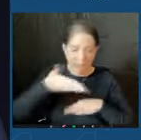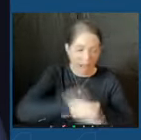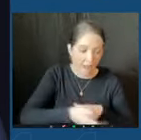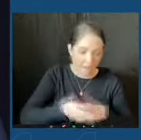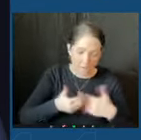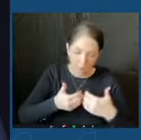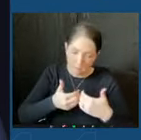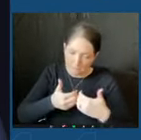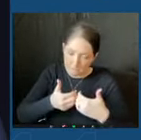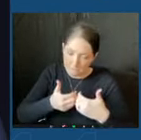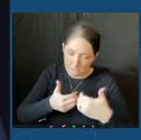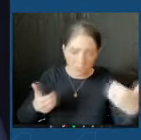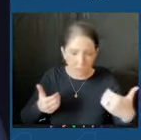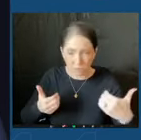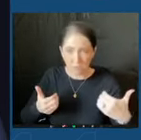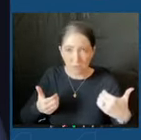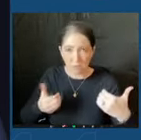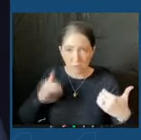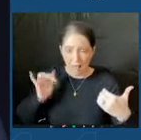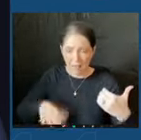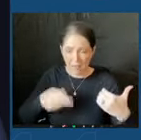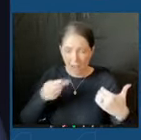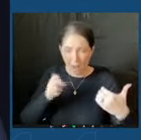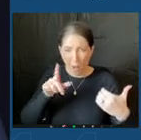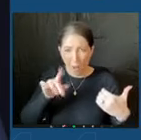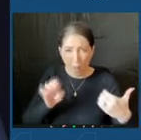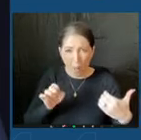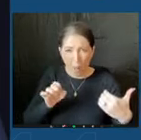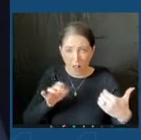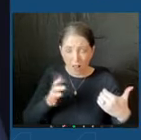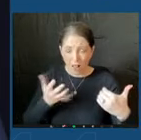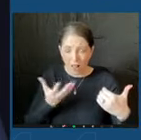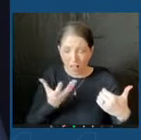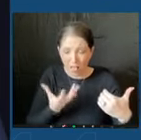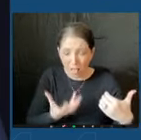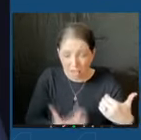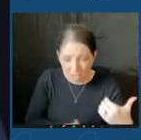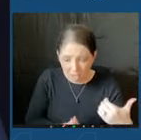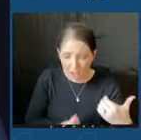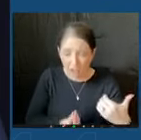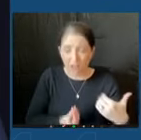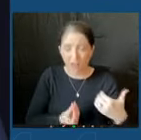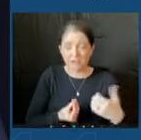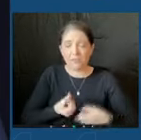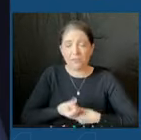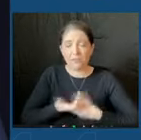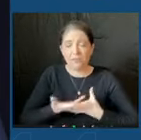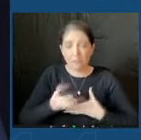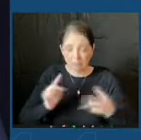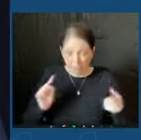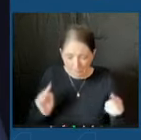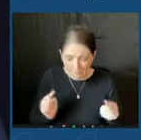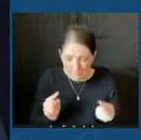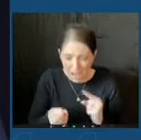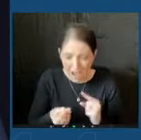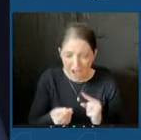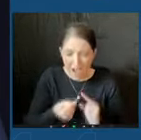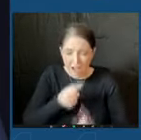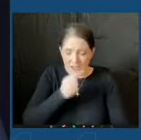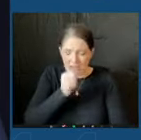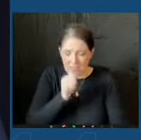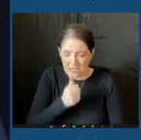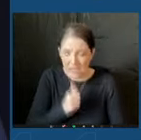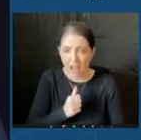And this giant hole that creates ripples of pain and suffering outward is fighting